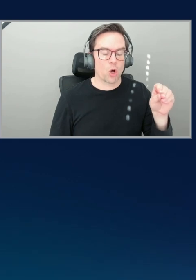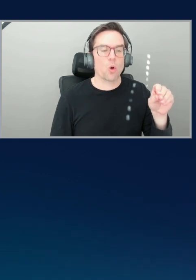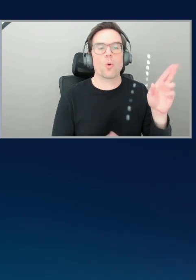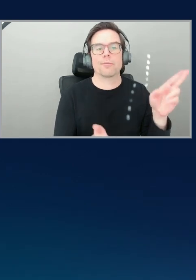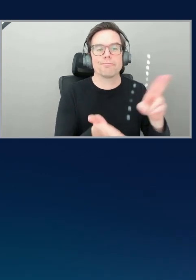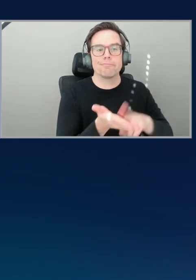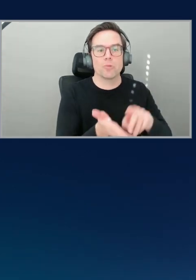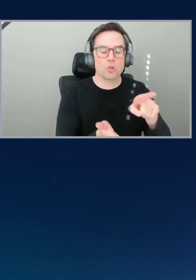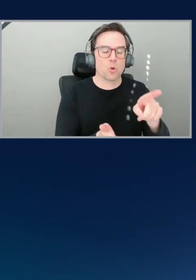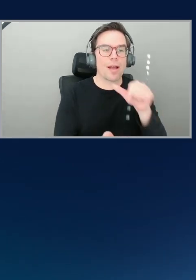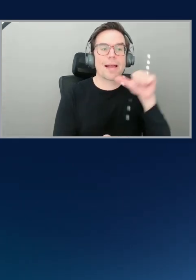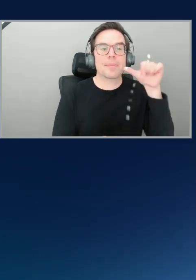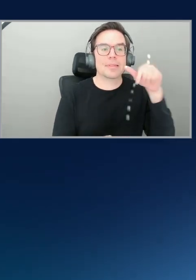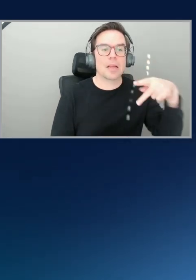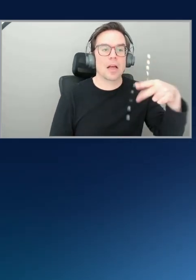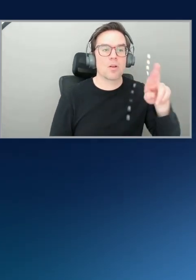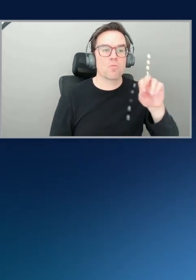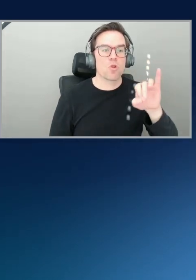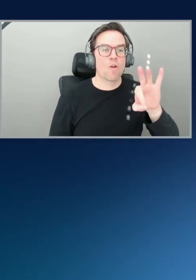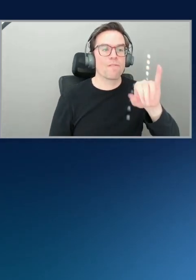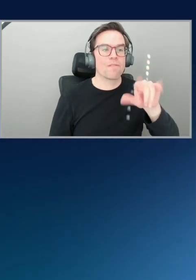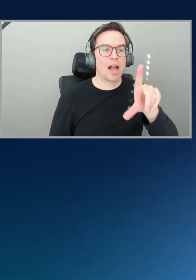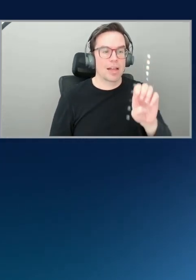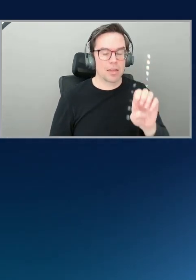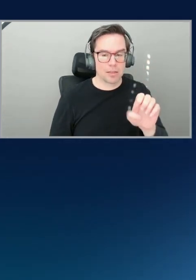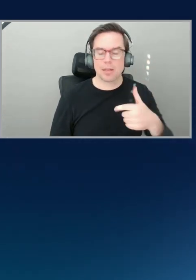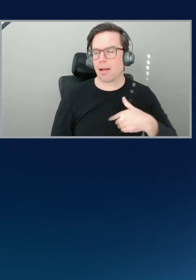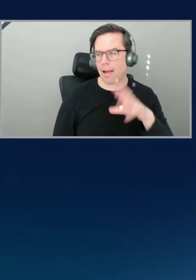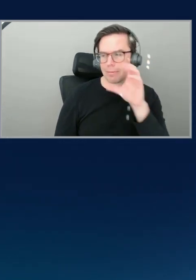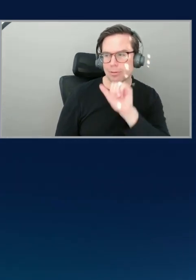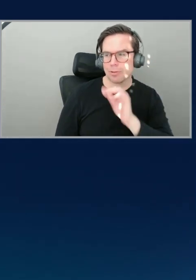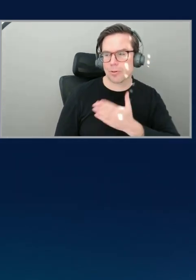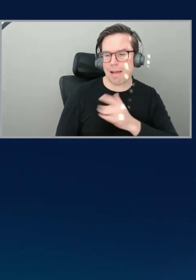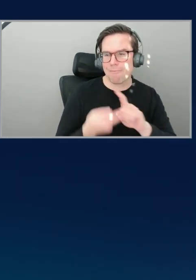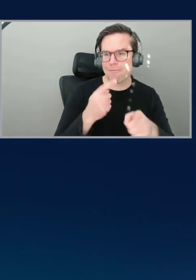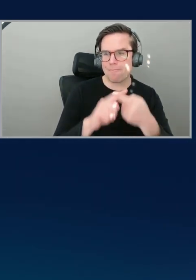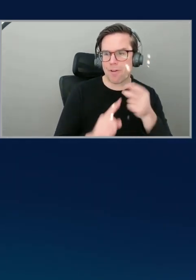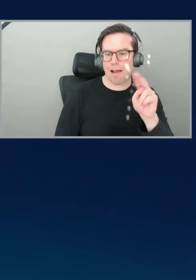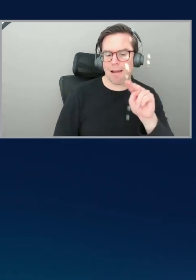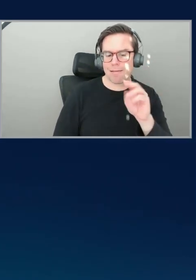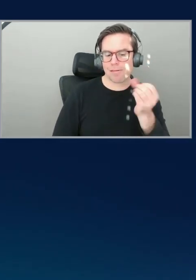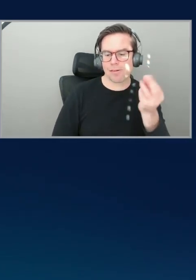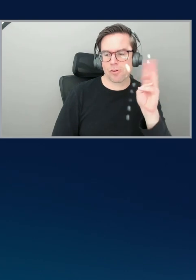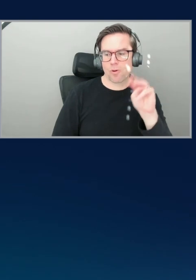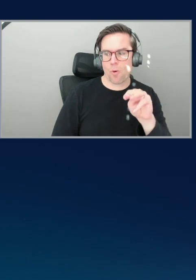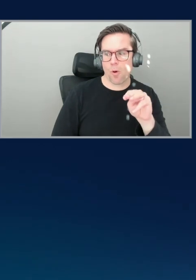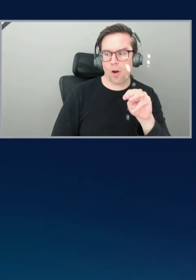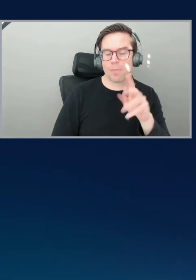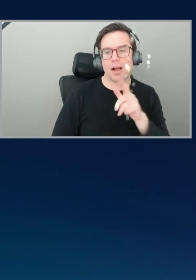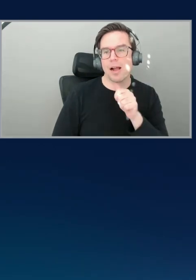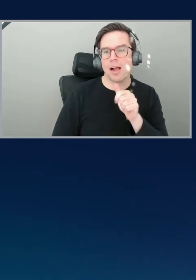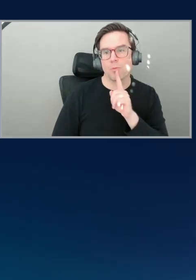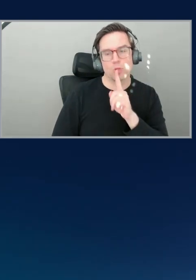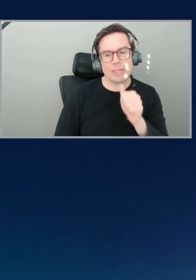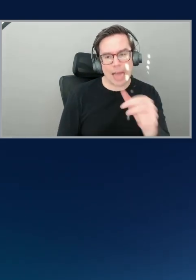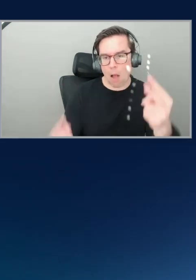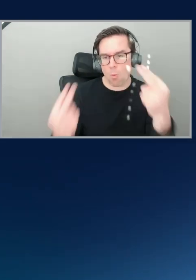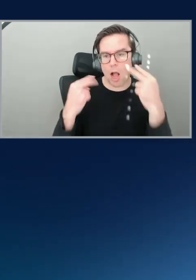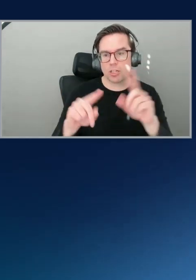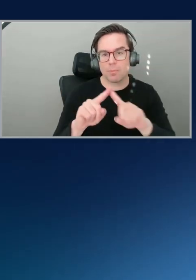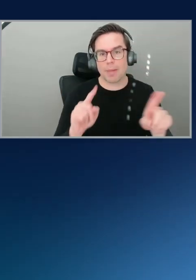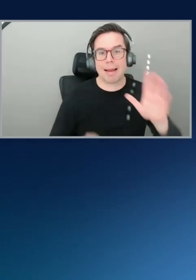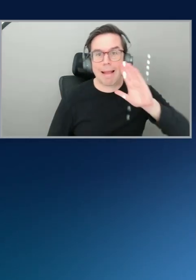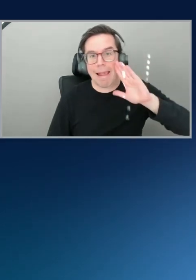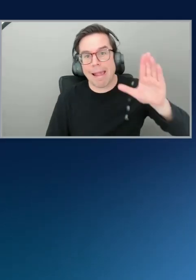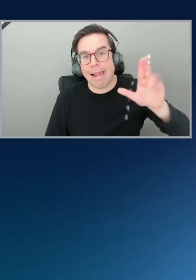Norm is probably, so shout out Norm. It's been a while. I'm sure he's not watching, but have to shout you out, Norm.